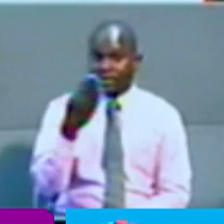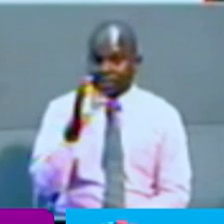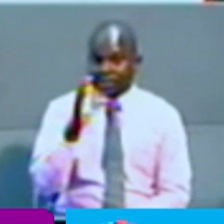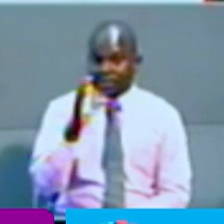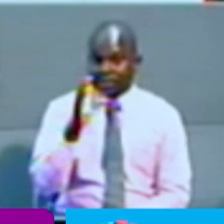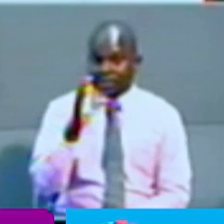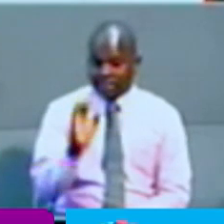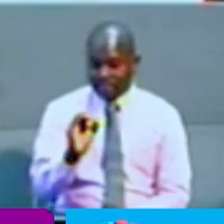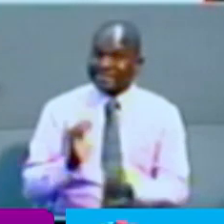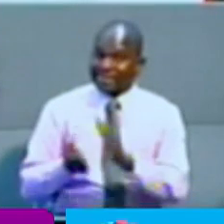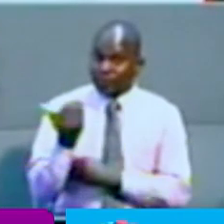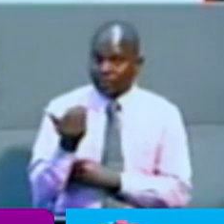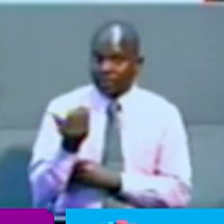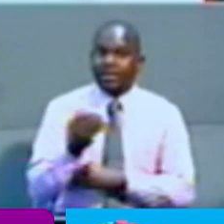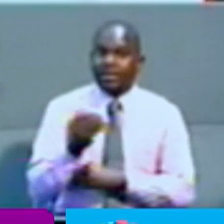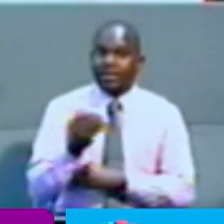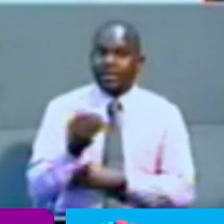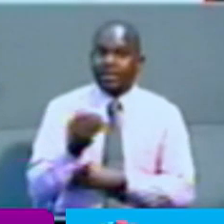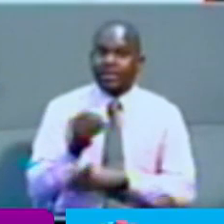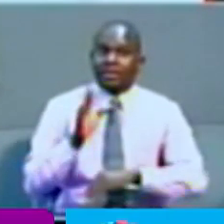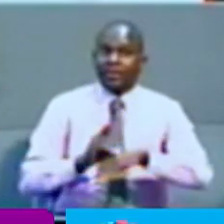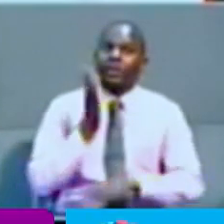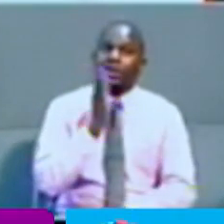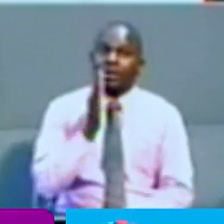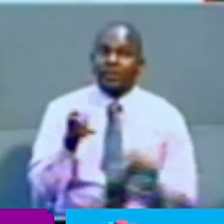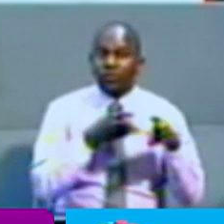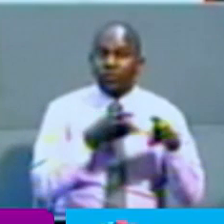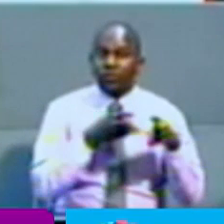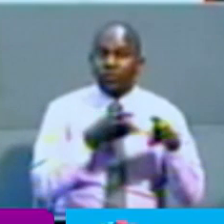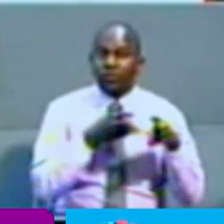5:30 a.m. in the morning, according to the English way.